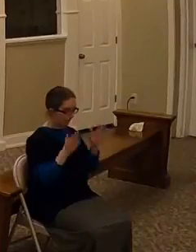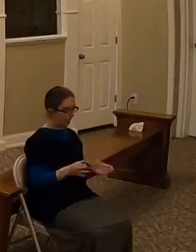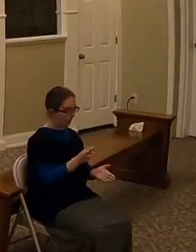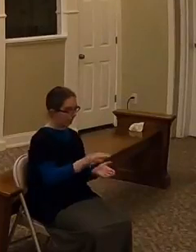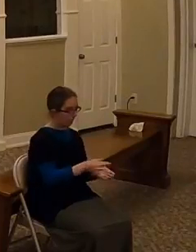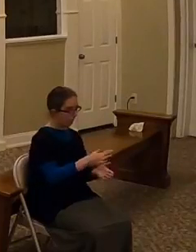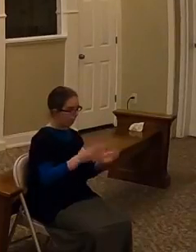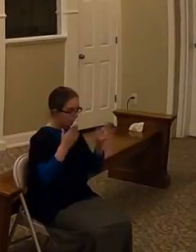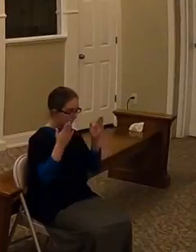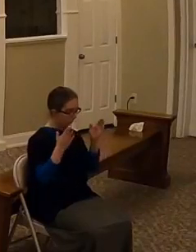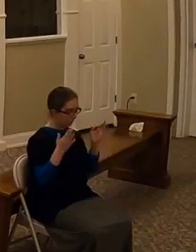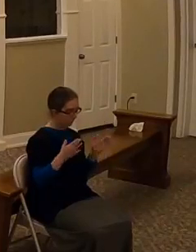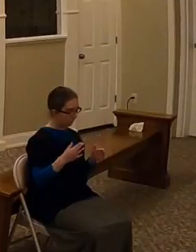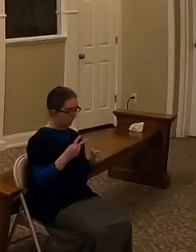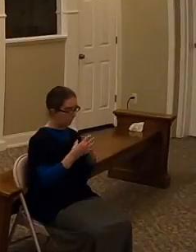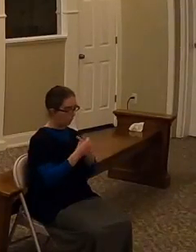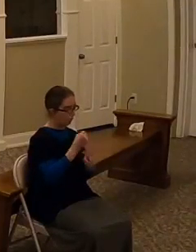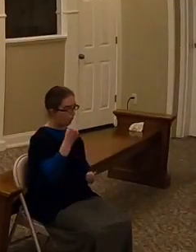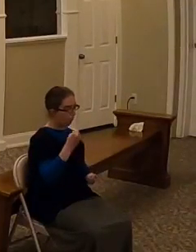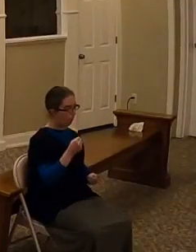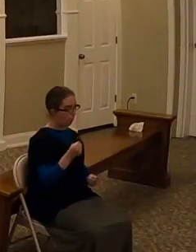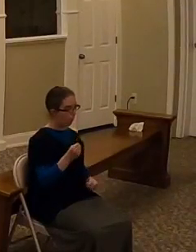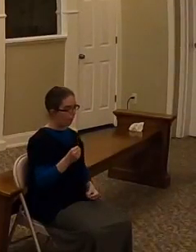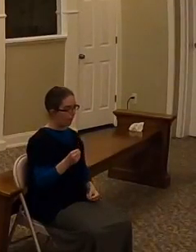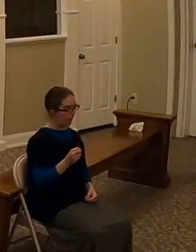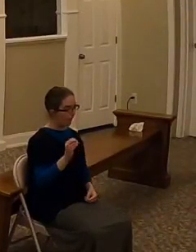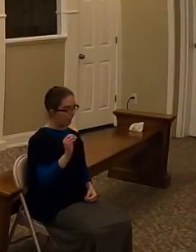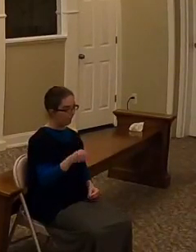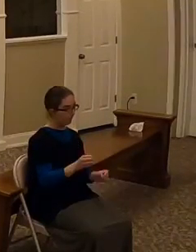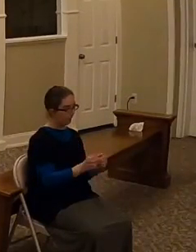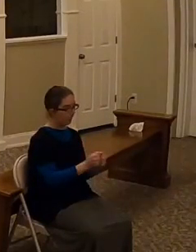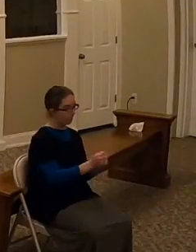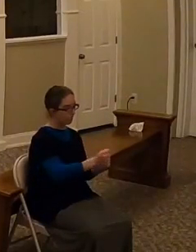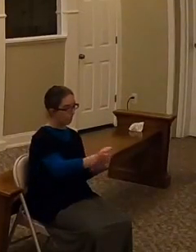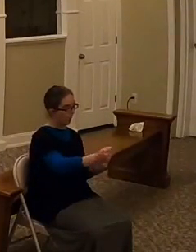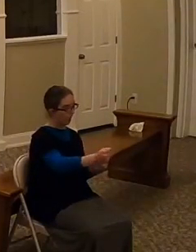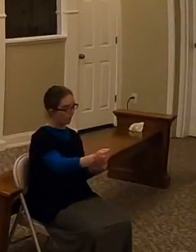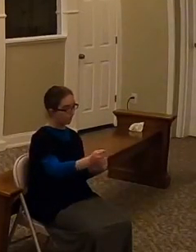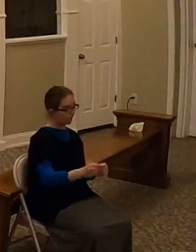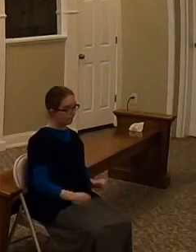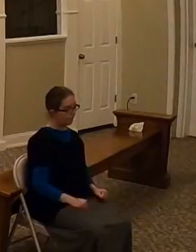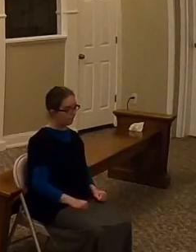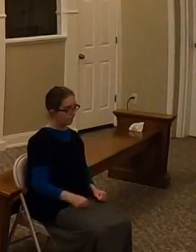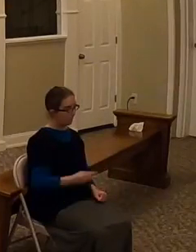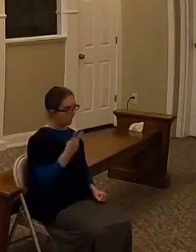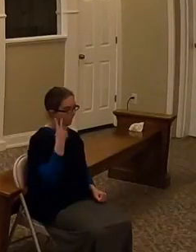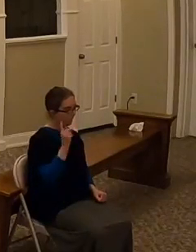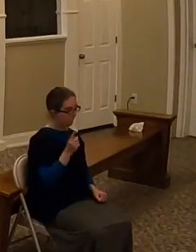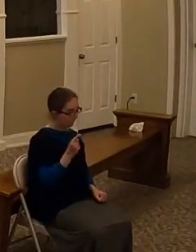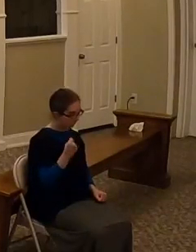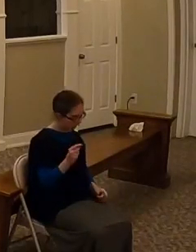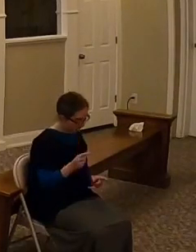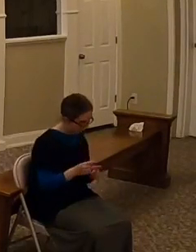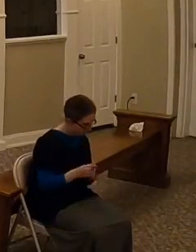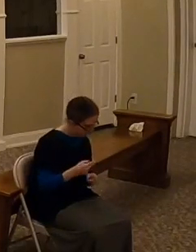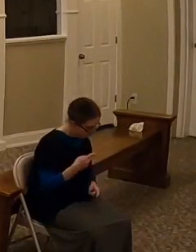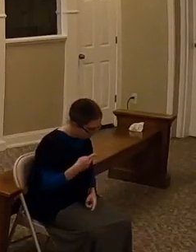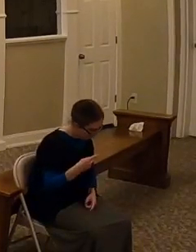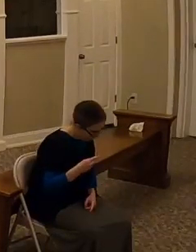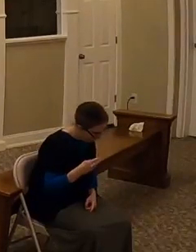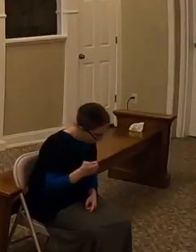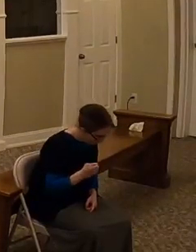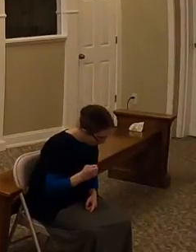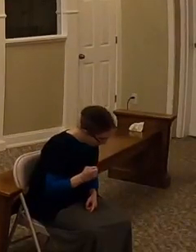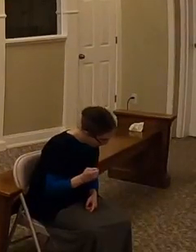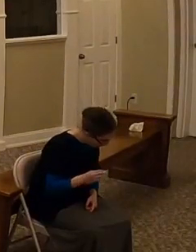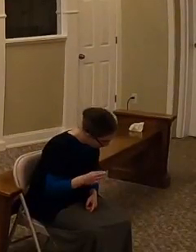and a holy person are both set apart. Amen. See what the word Hebrew word